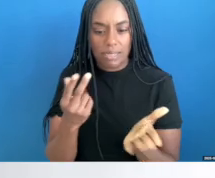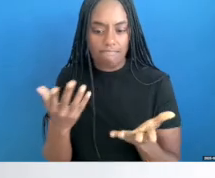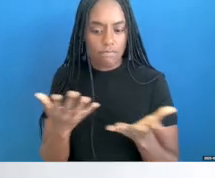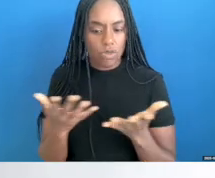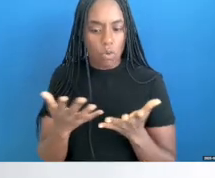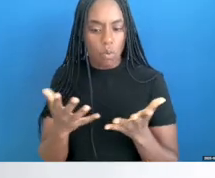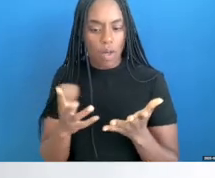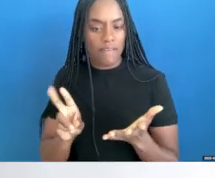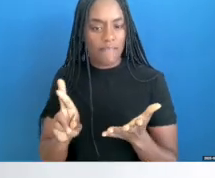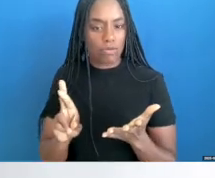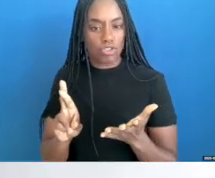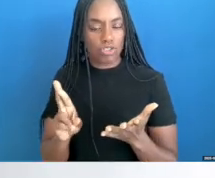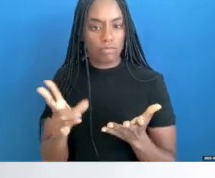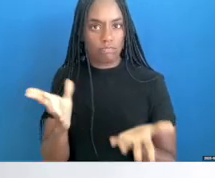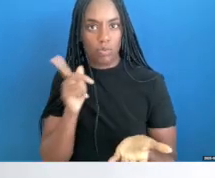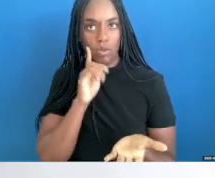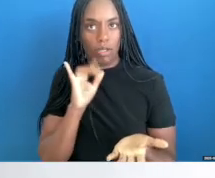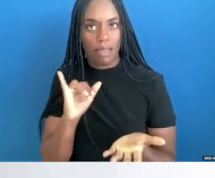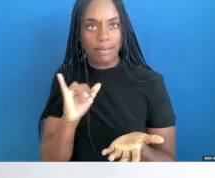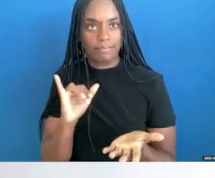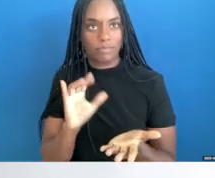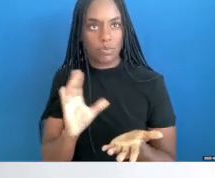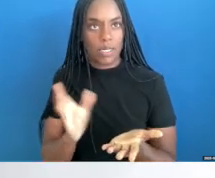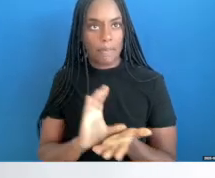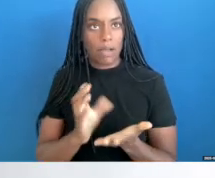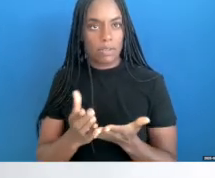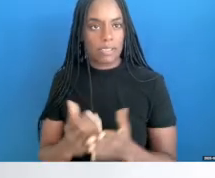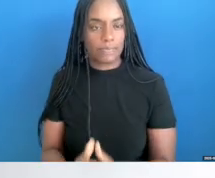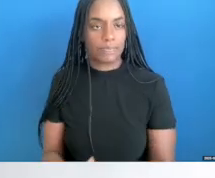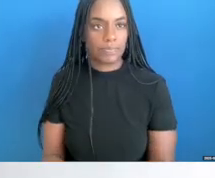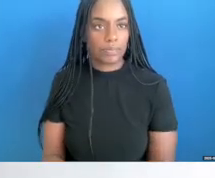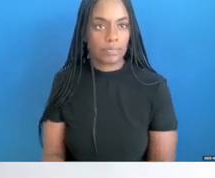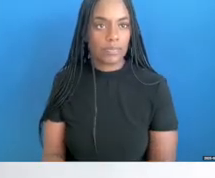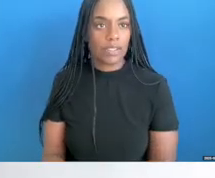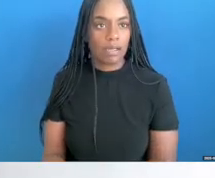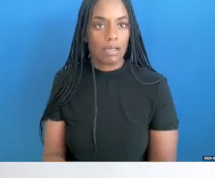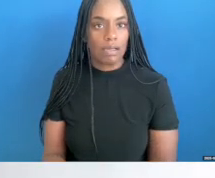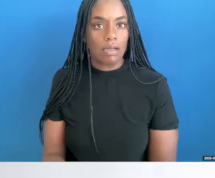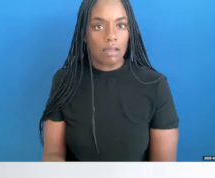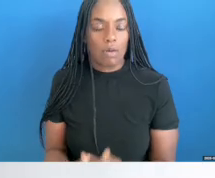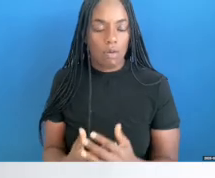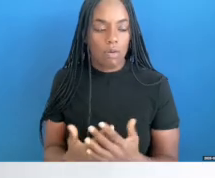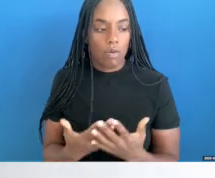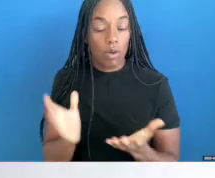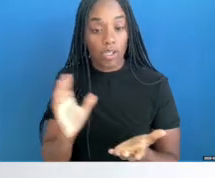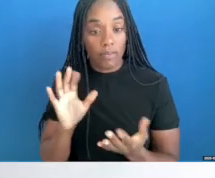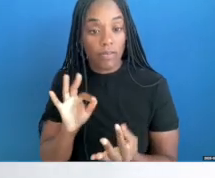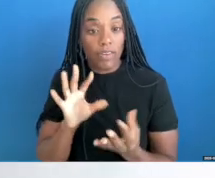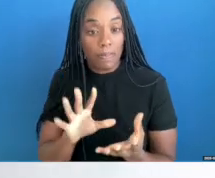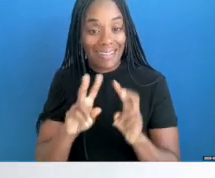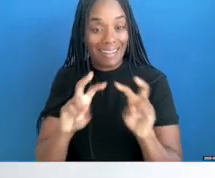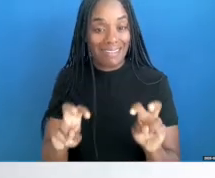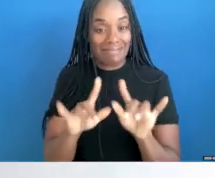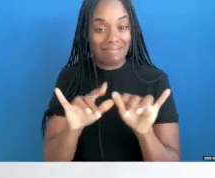But that's also what we're kind of looking for feedback and analyzing. So all of these are